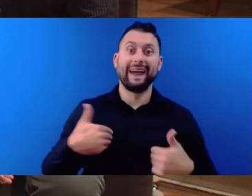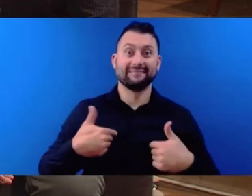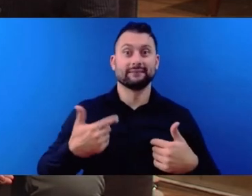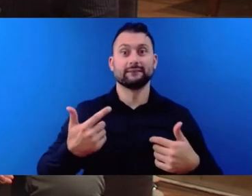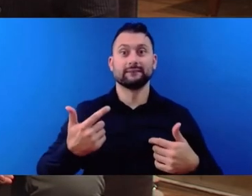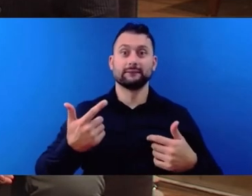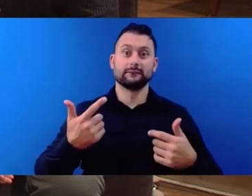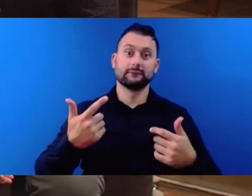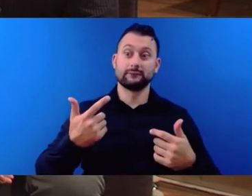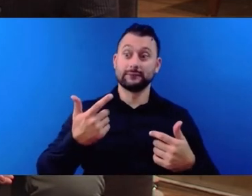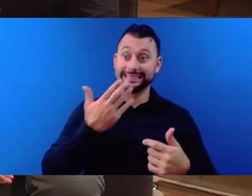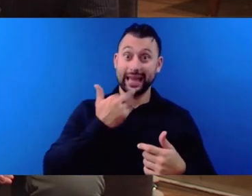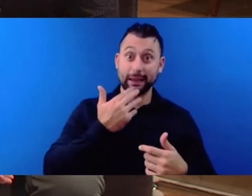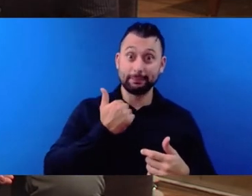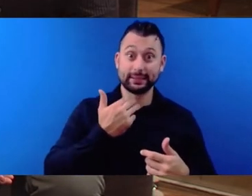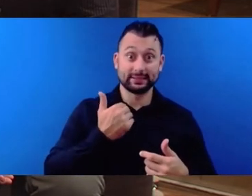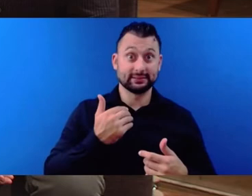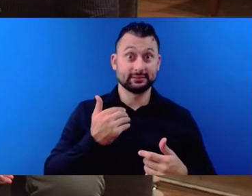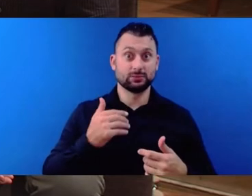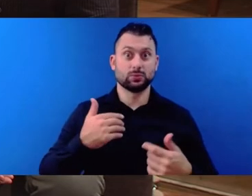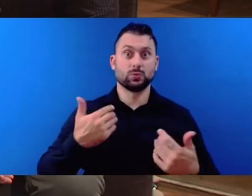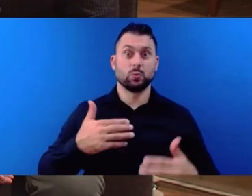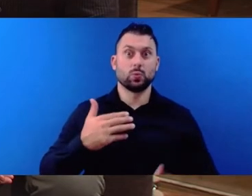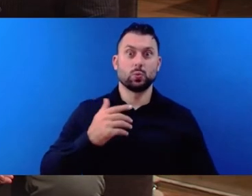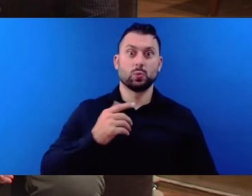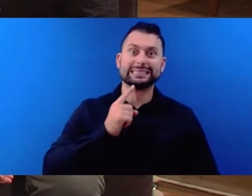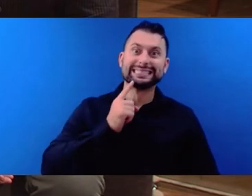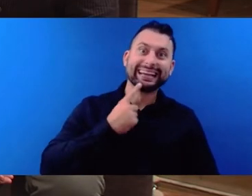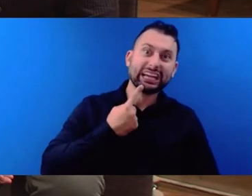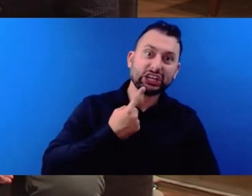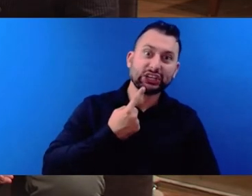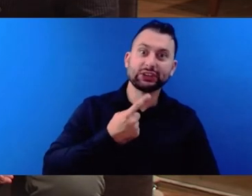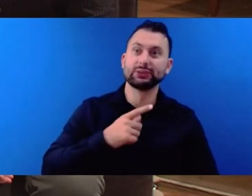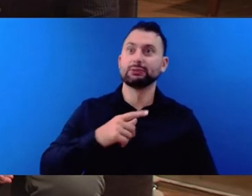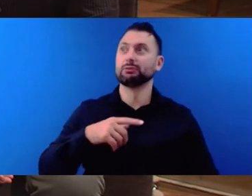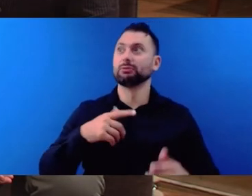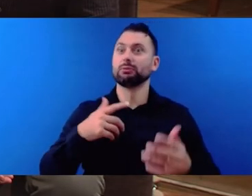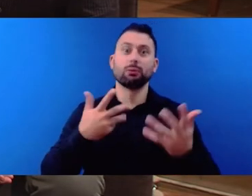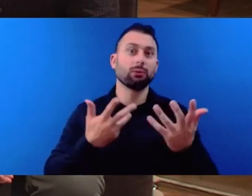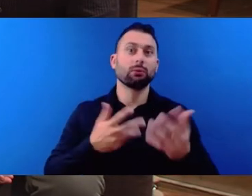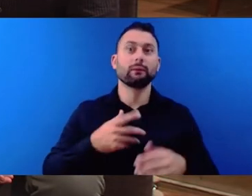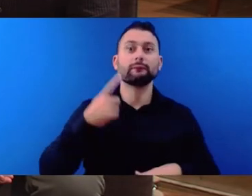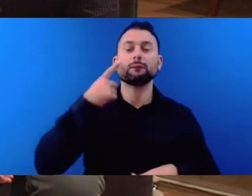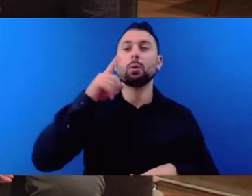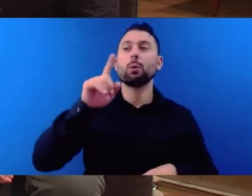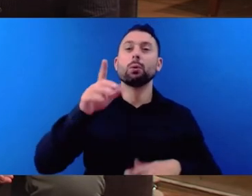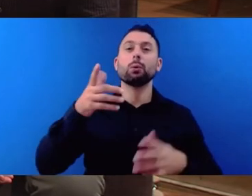life-threatening situations, whether it be death or a coma,